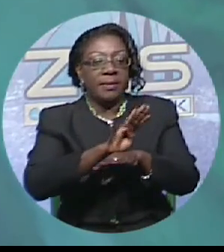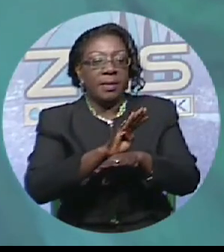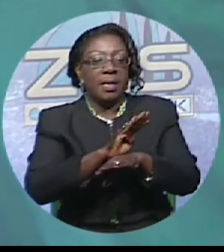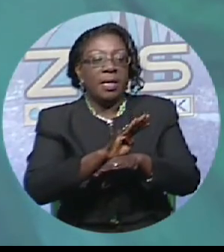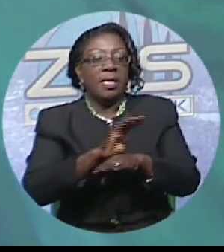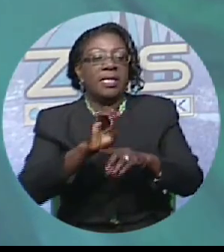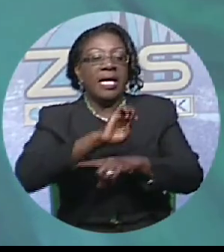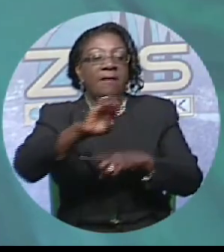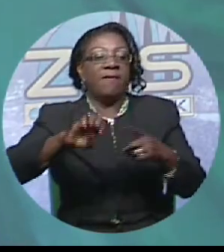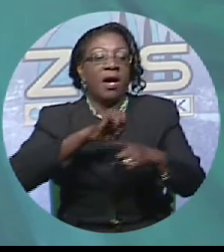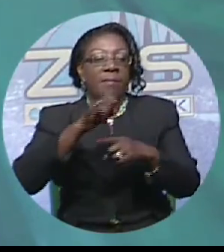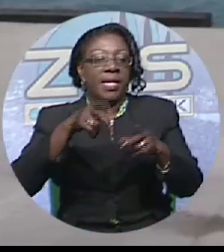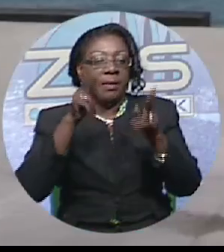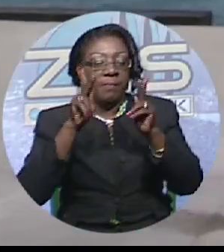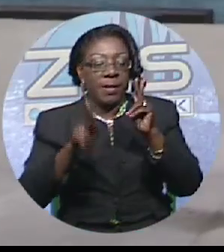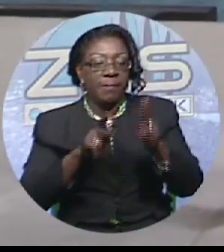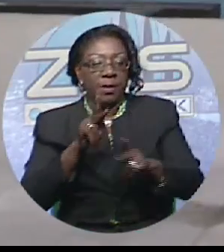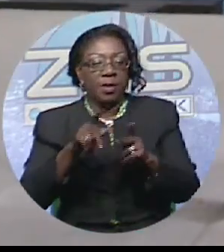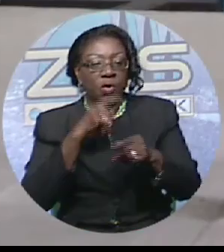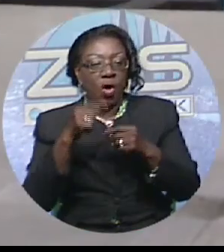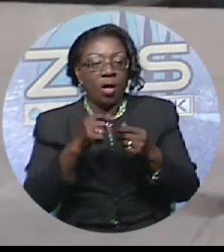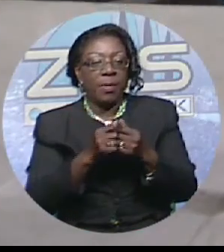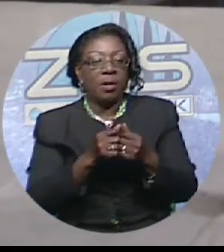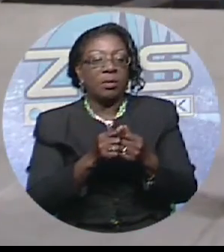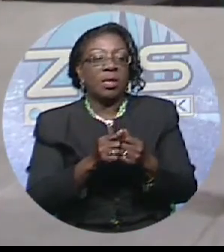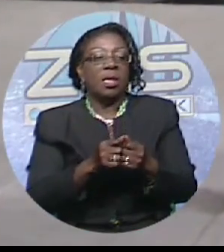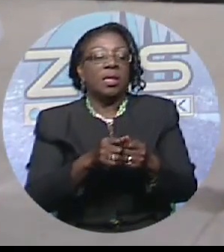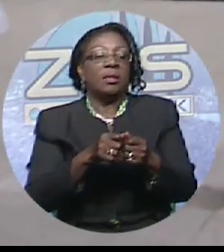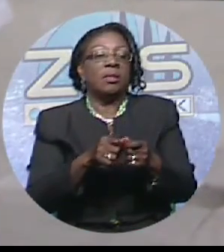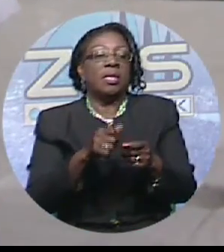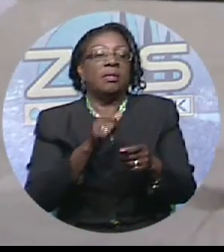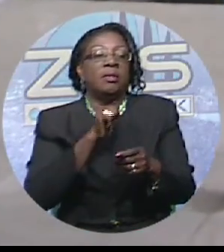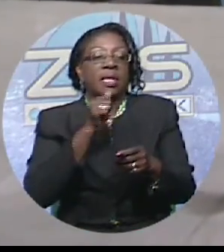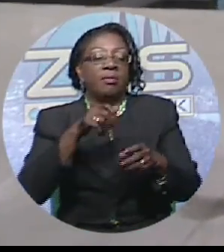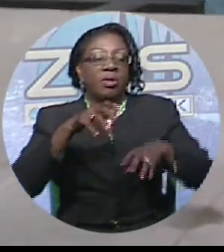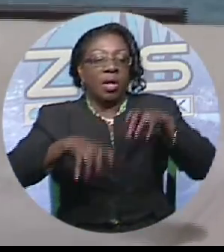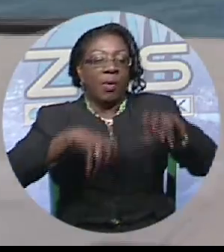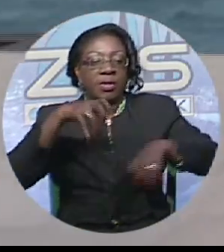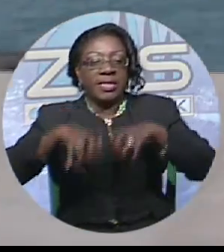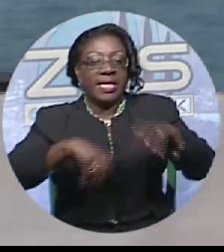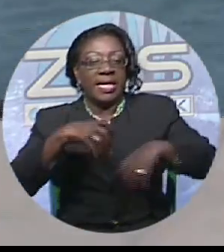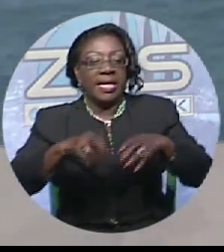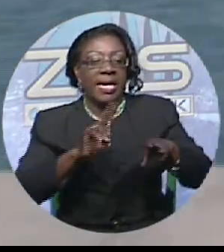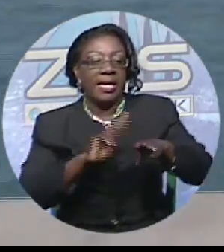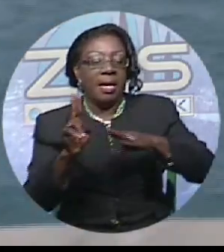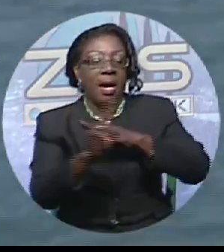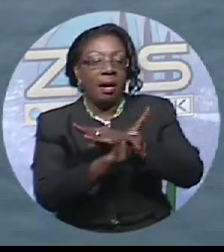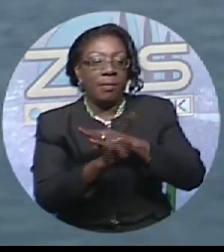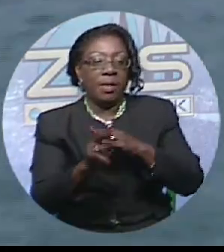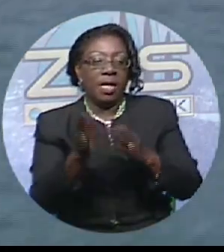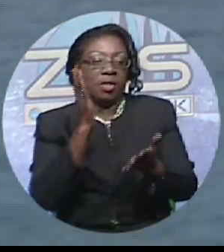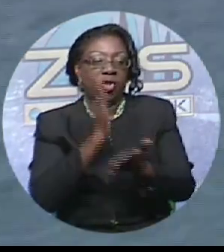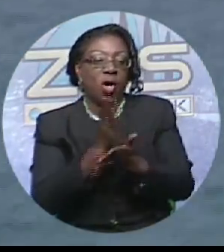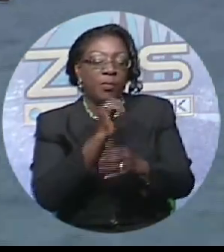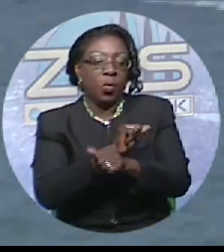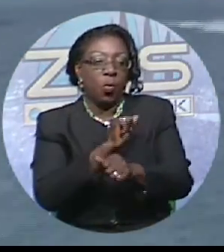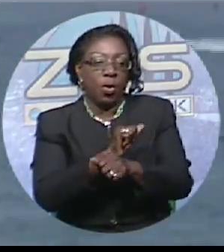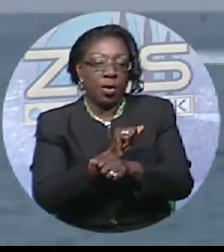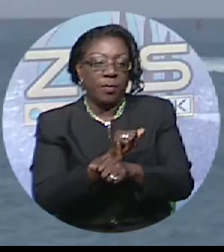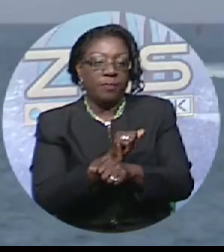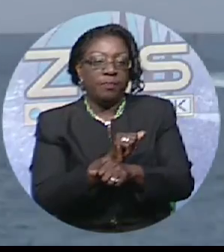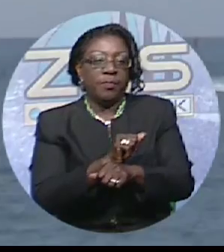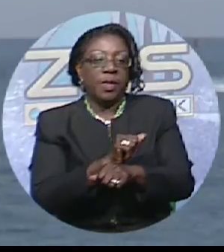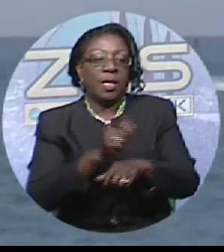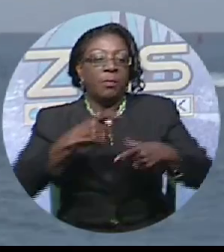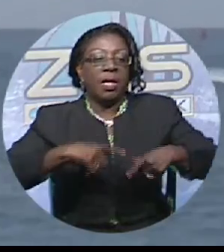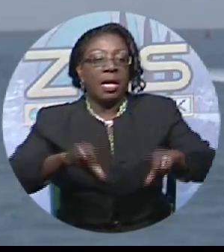environmentalists protested against the construction of the pier to facilitate the cruise liner. A court order even halted work on the pier for about a week,